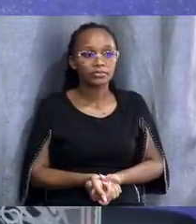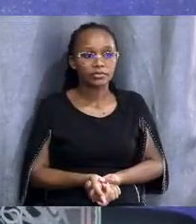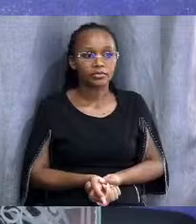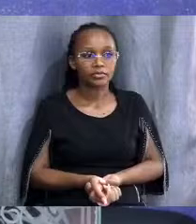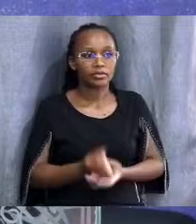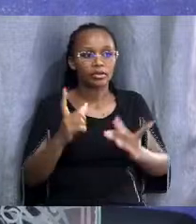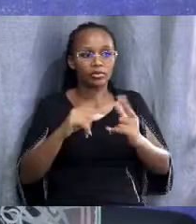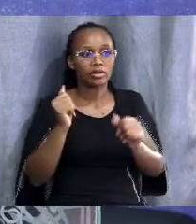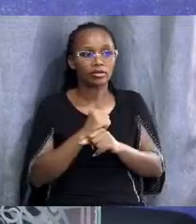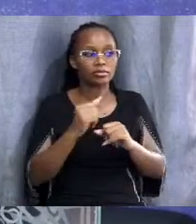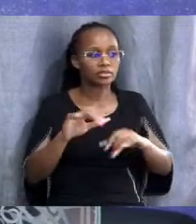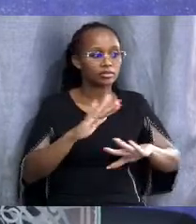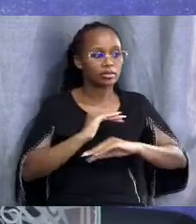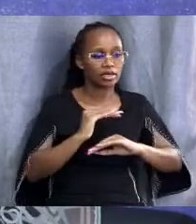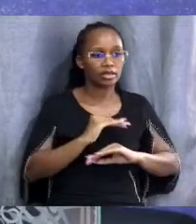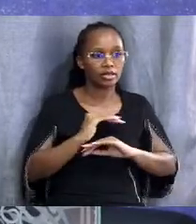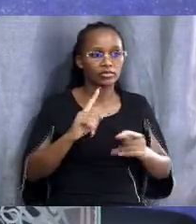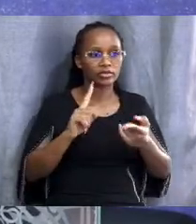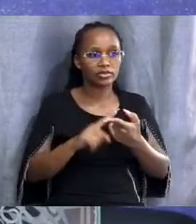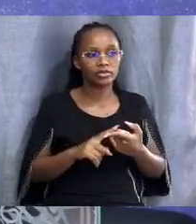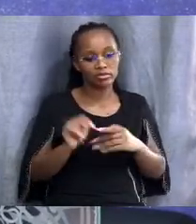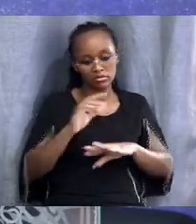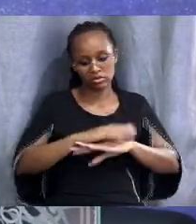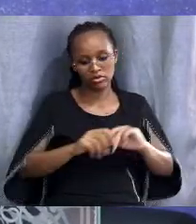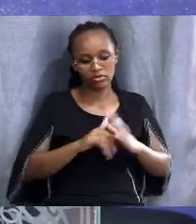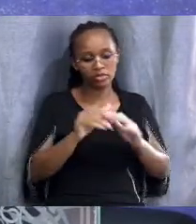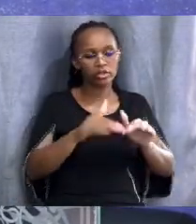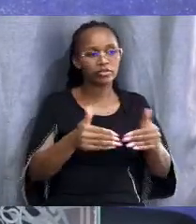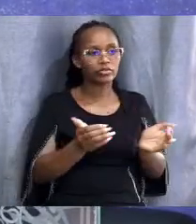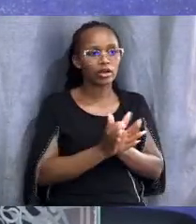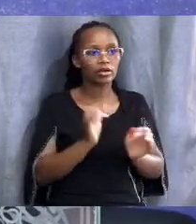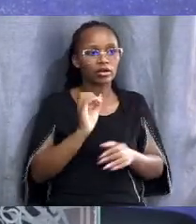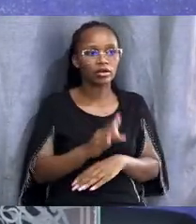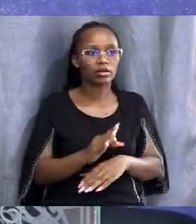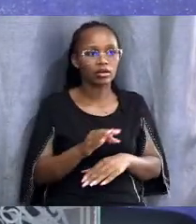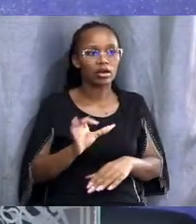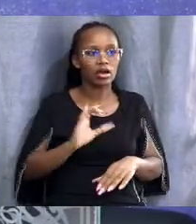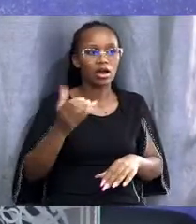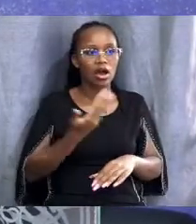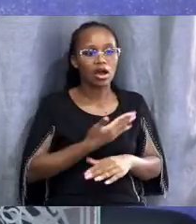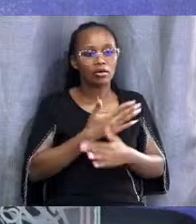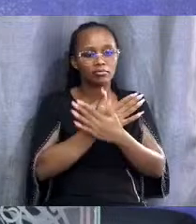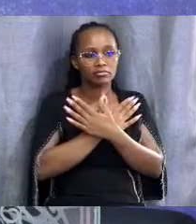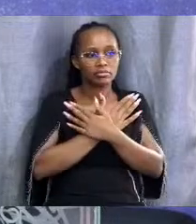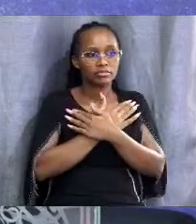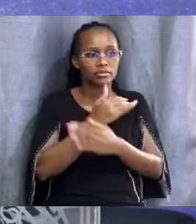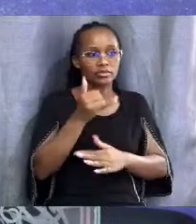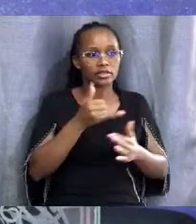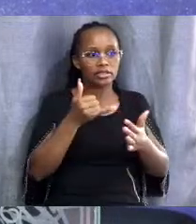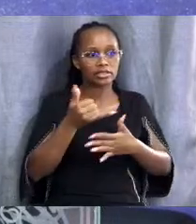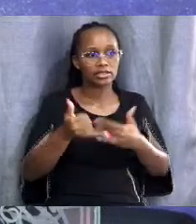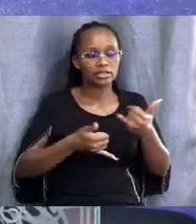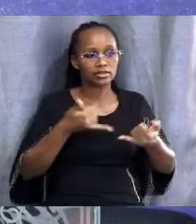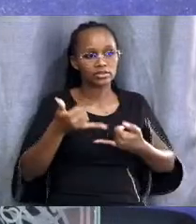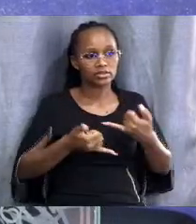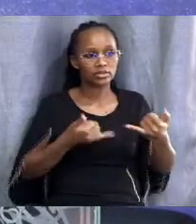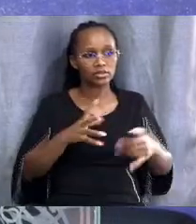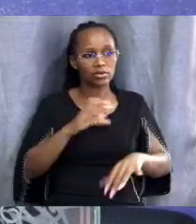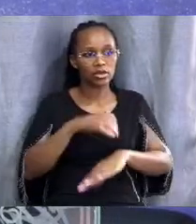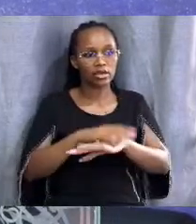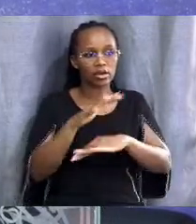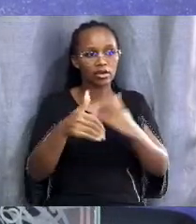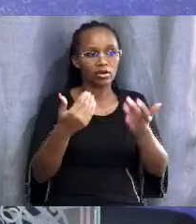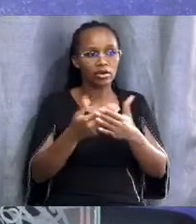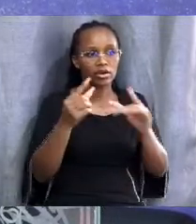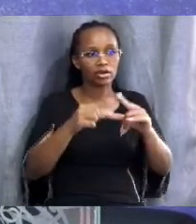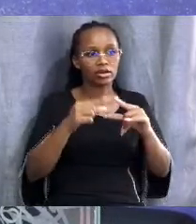Words may never be enough to console the family of our beloved ones. It is with joy we receive them